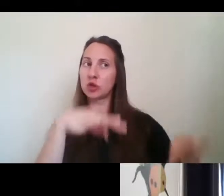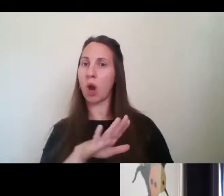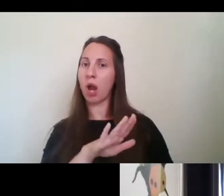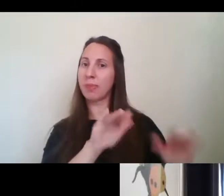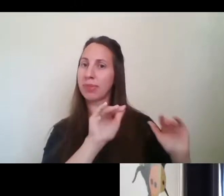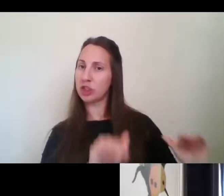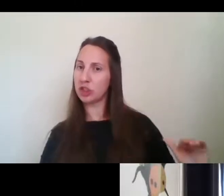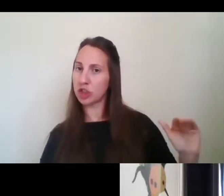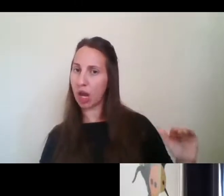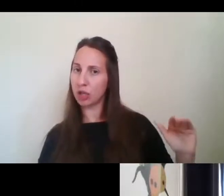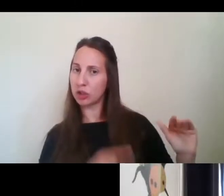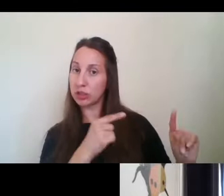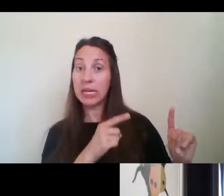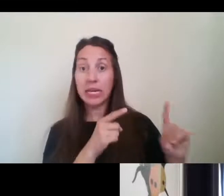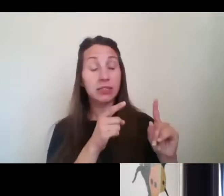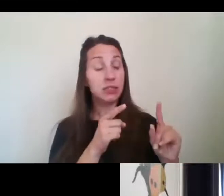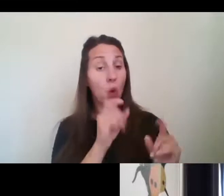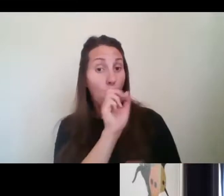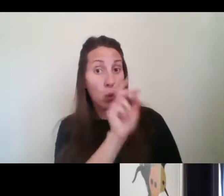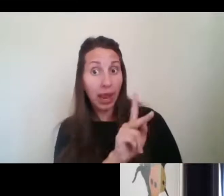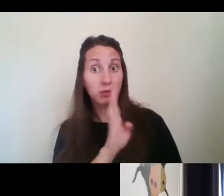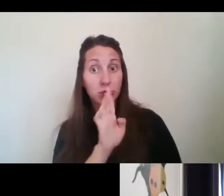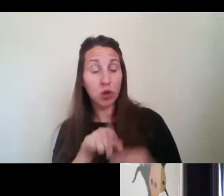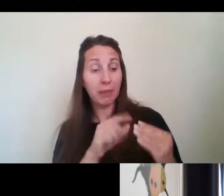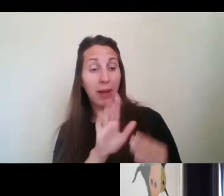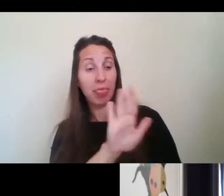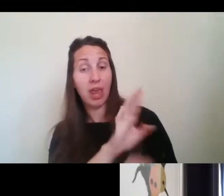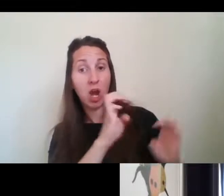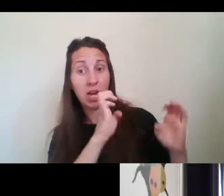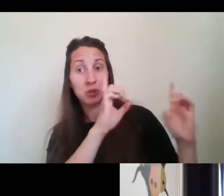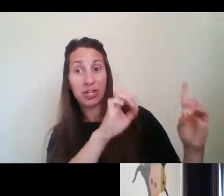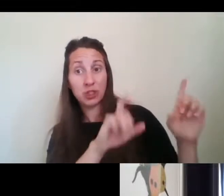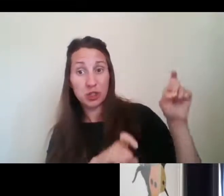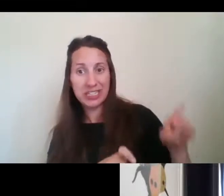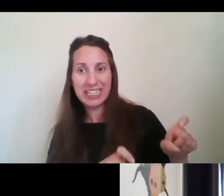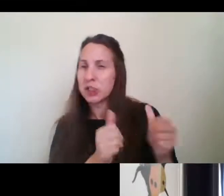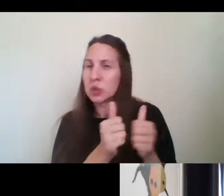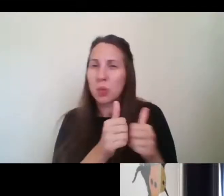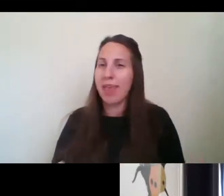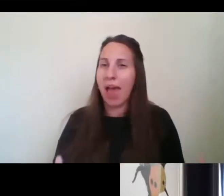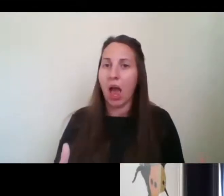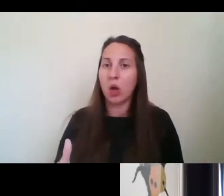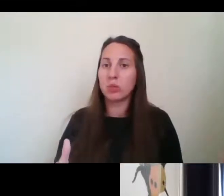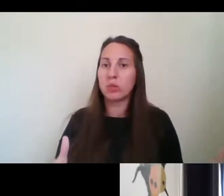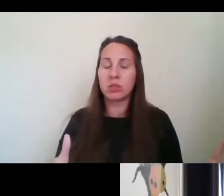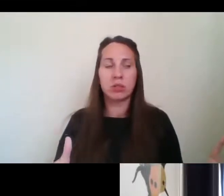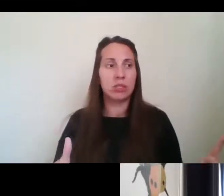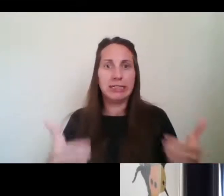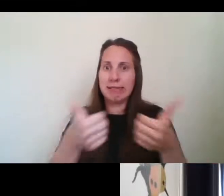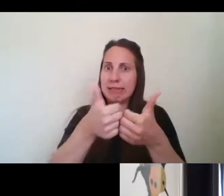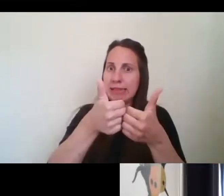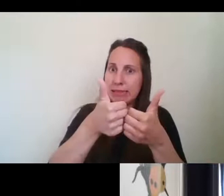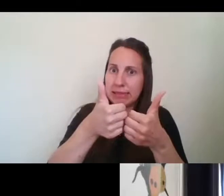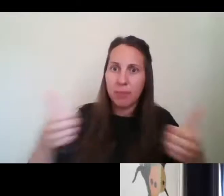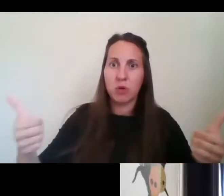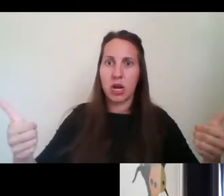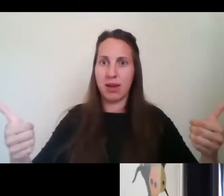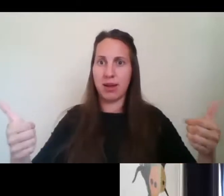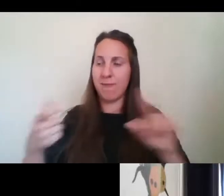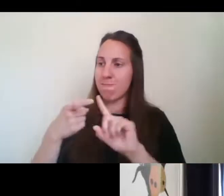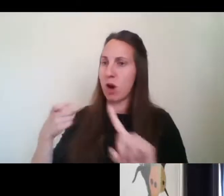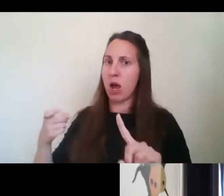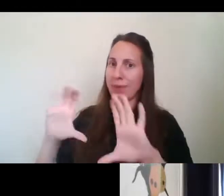child without separating them out from their classmates or making it seem like those educational needs are special